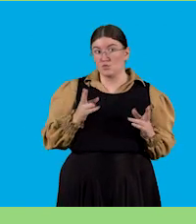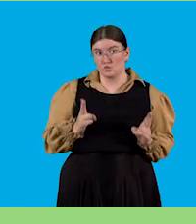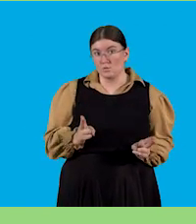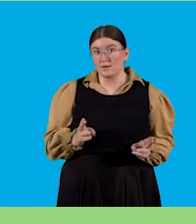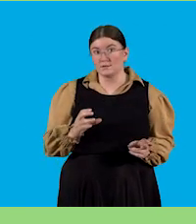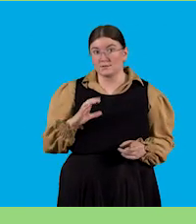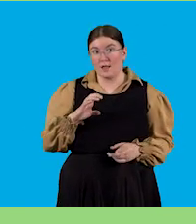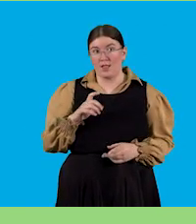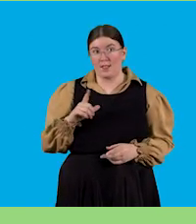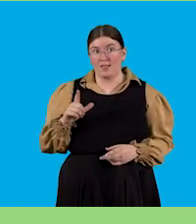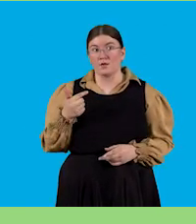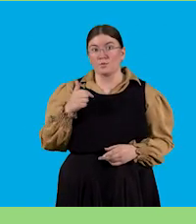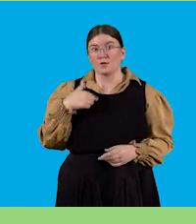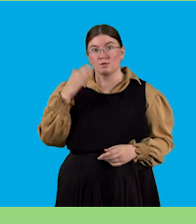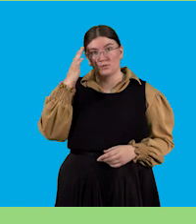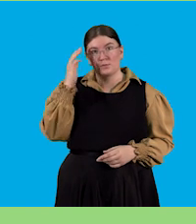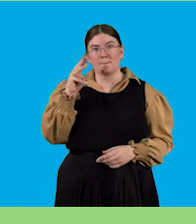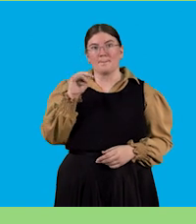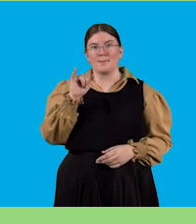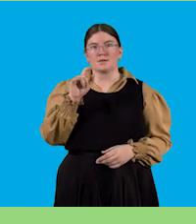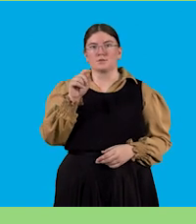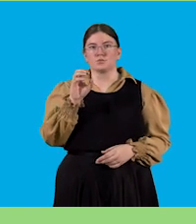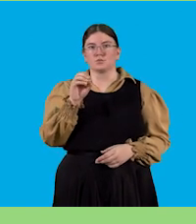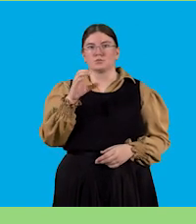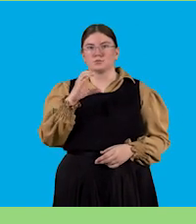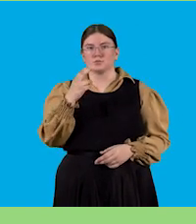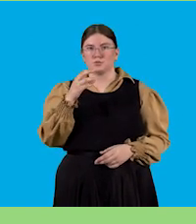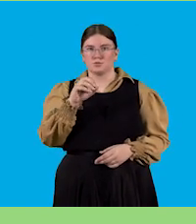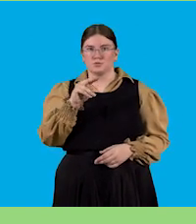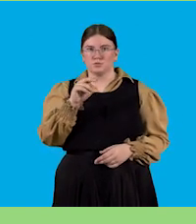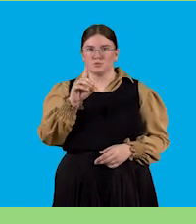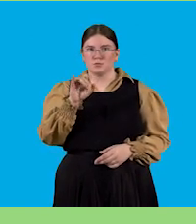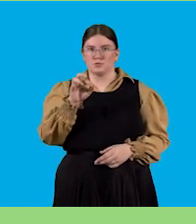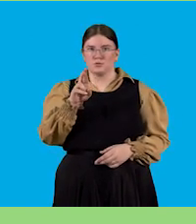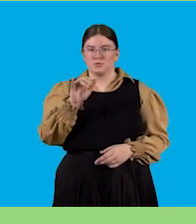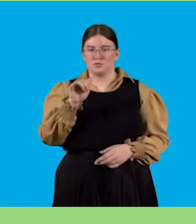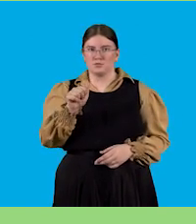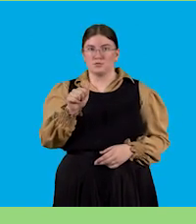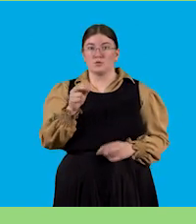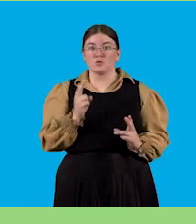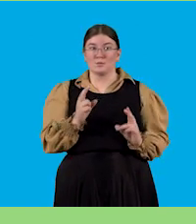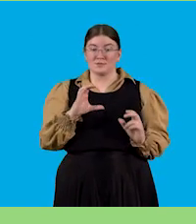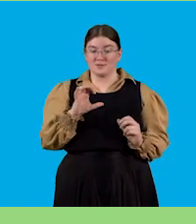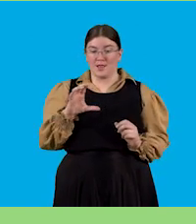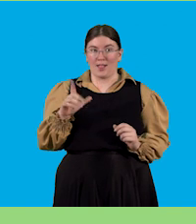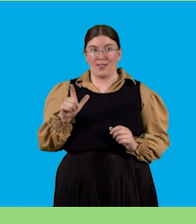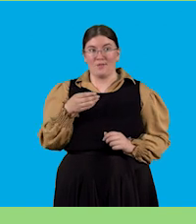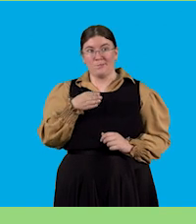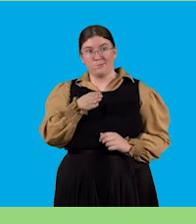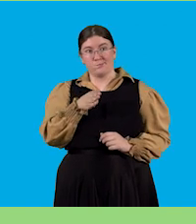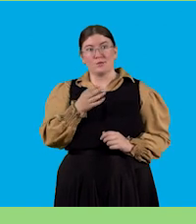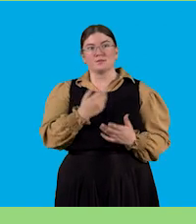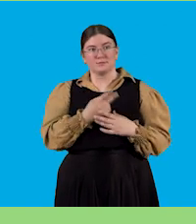cell, and we know that we find the mitochondria in the human cell. There's a mitochondria. Here's